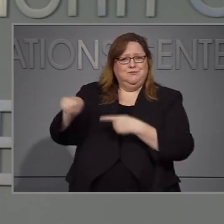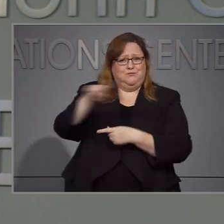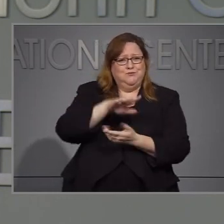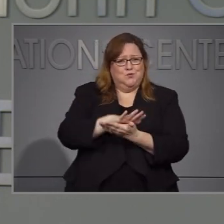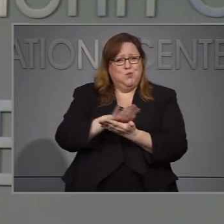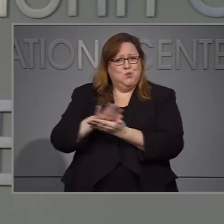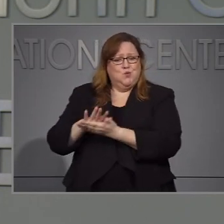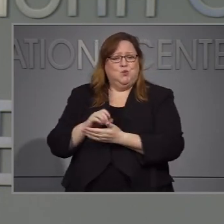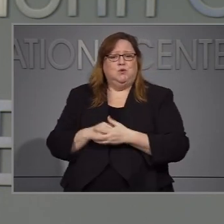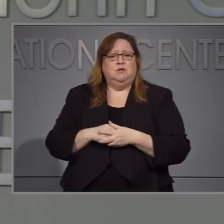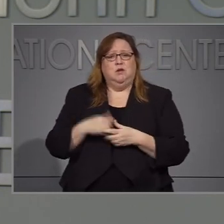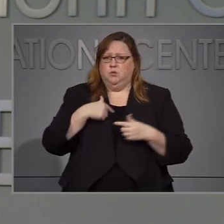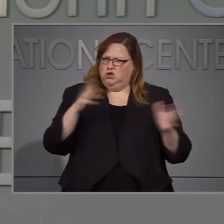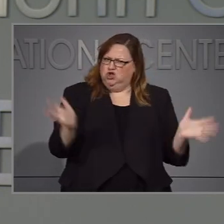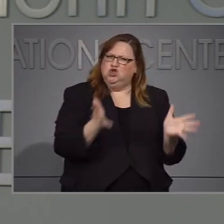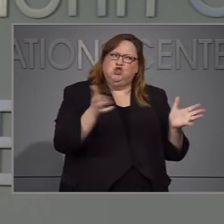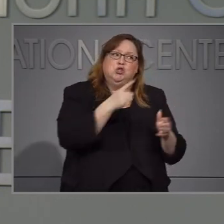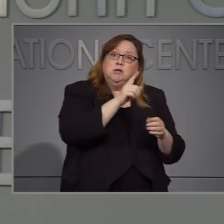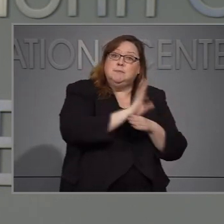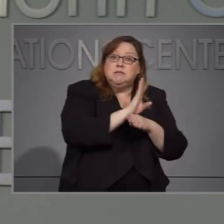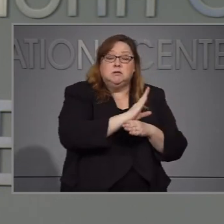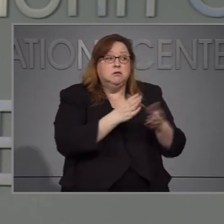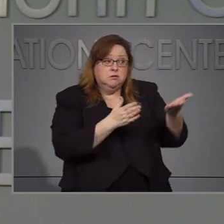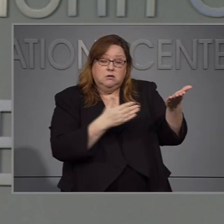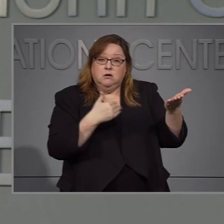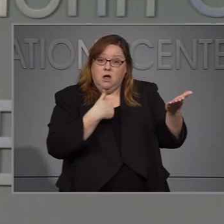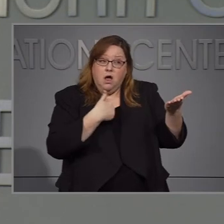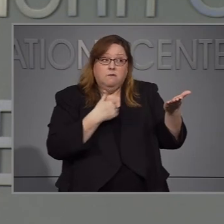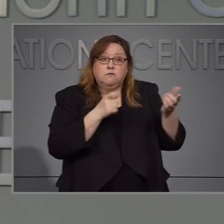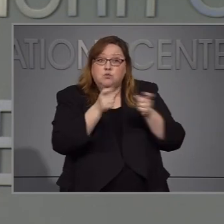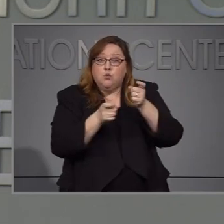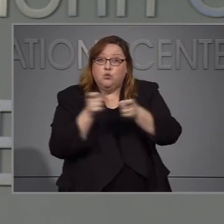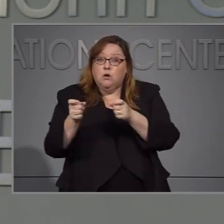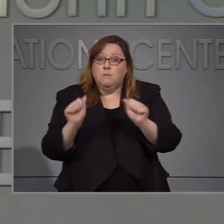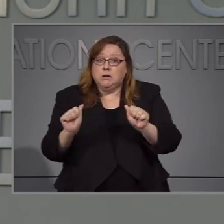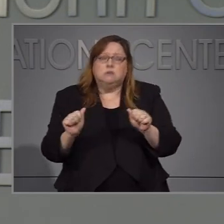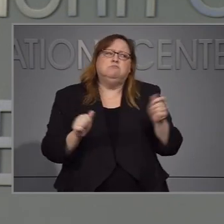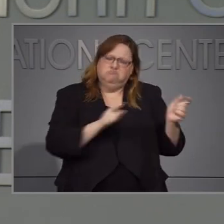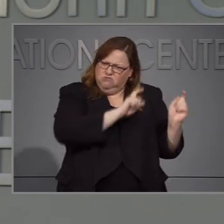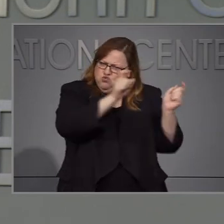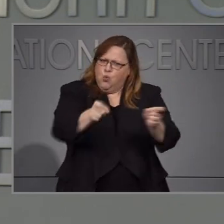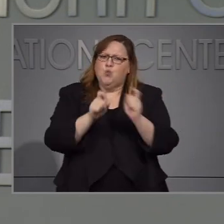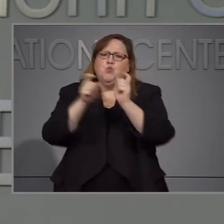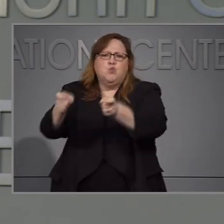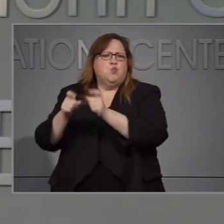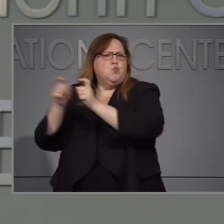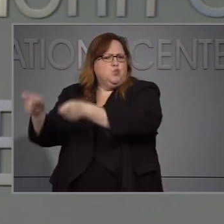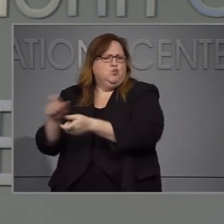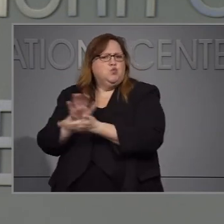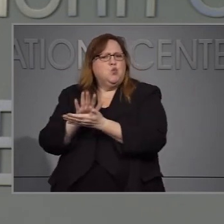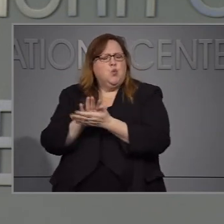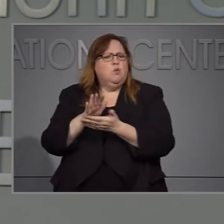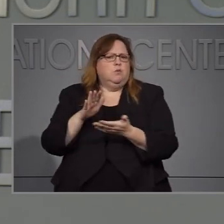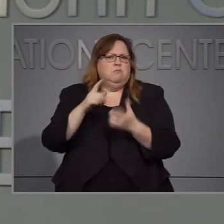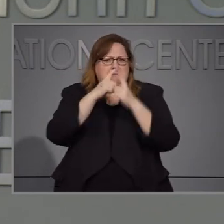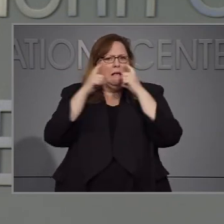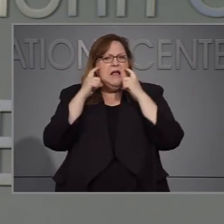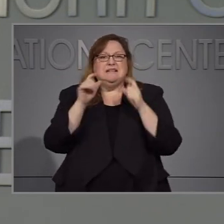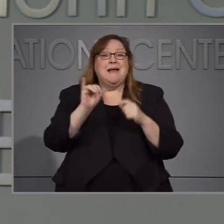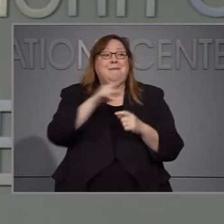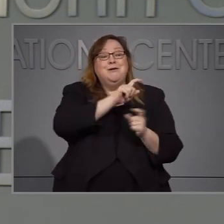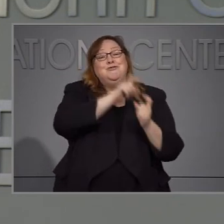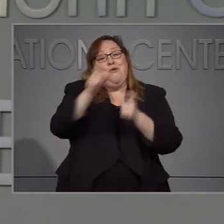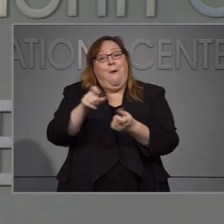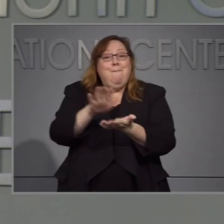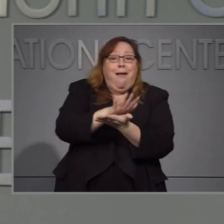encouraging businesses to try and donate masks to schools to try to help them out, just as they would other school supplies. So